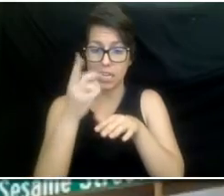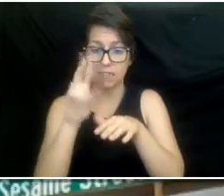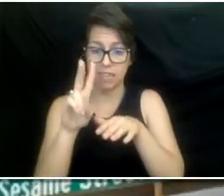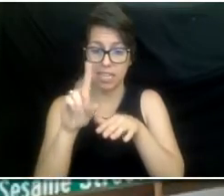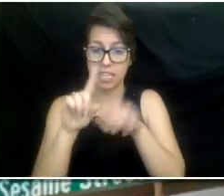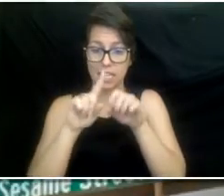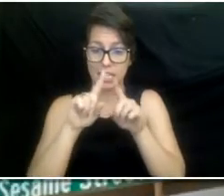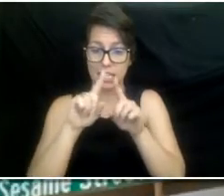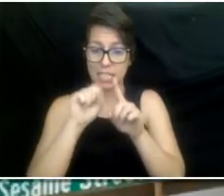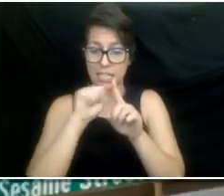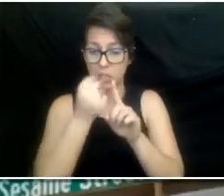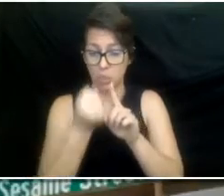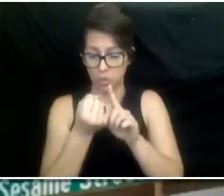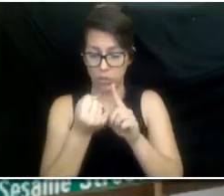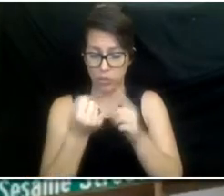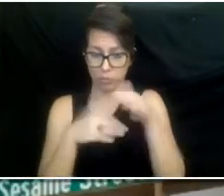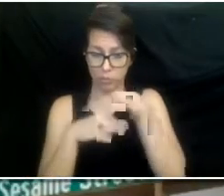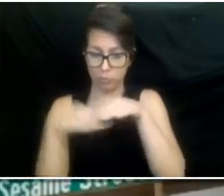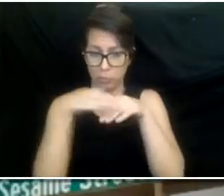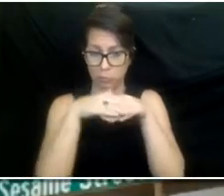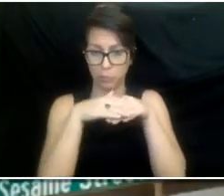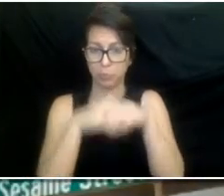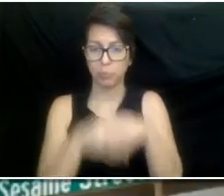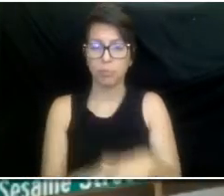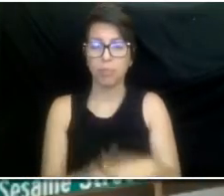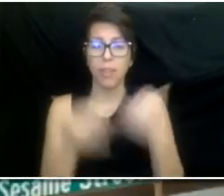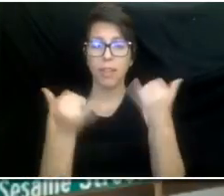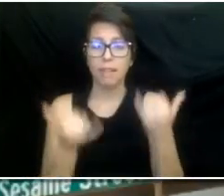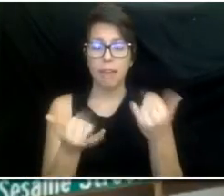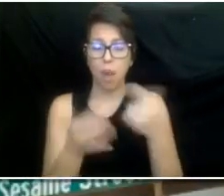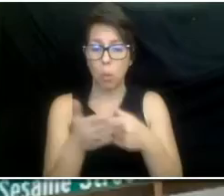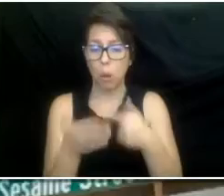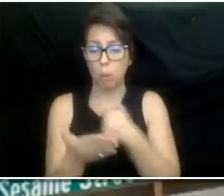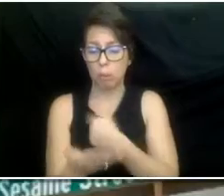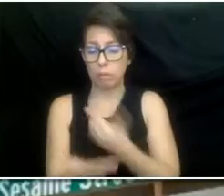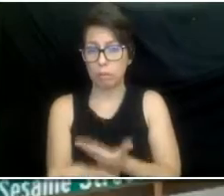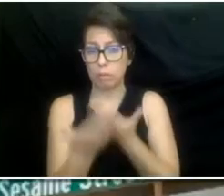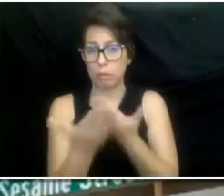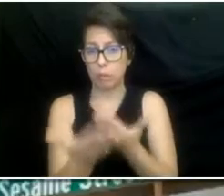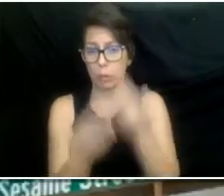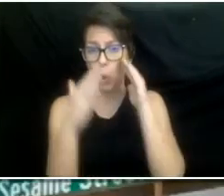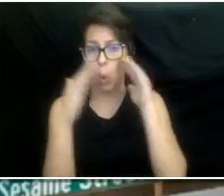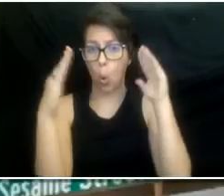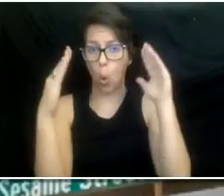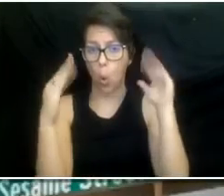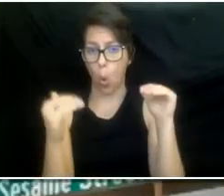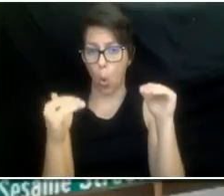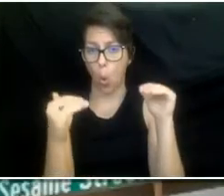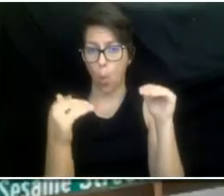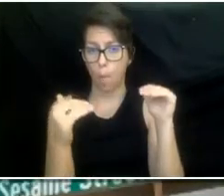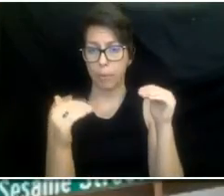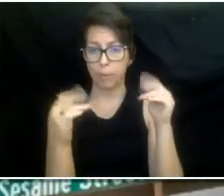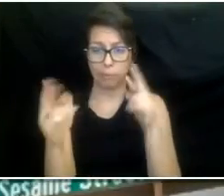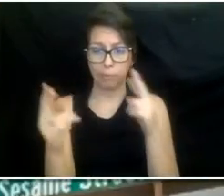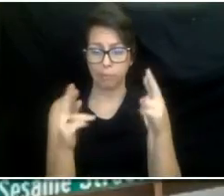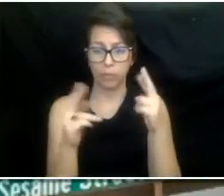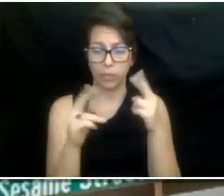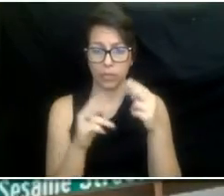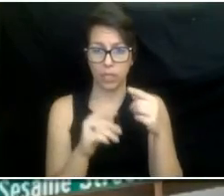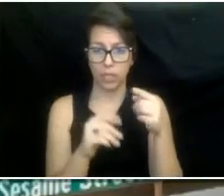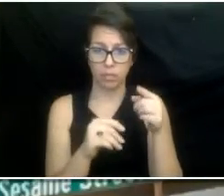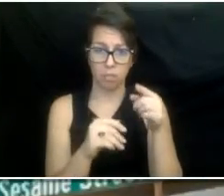covid we recognize that uh complaints in all three are are